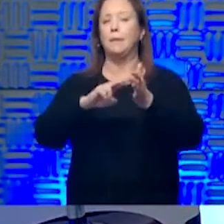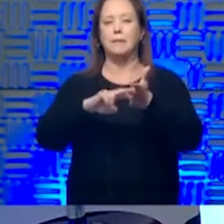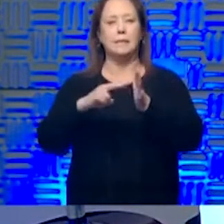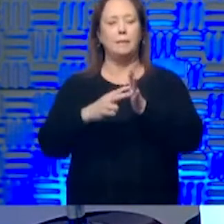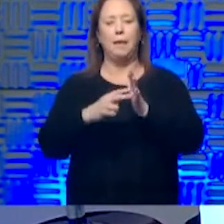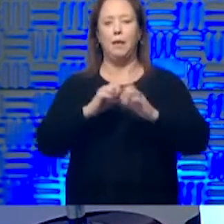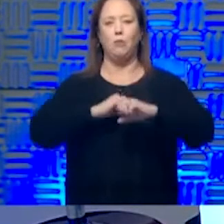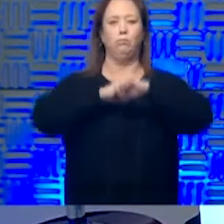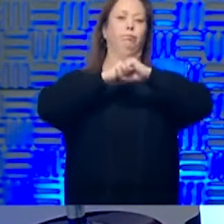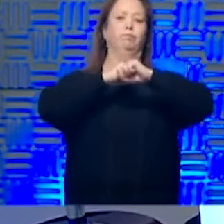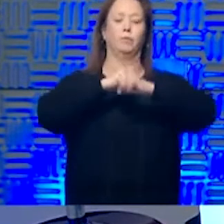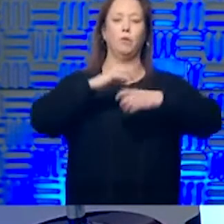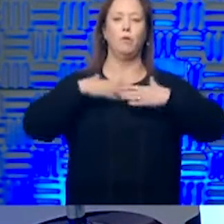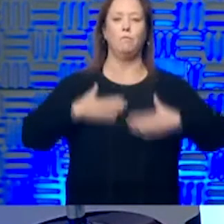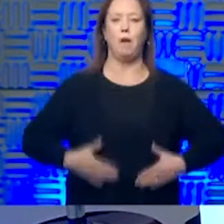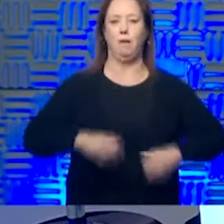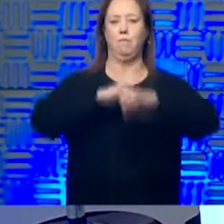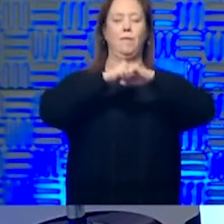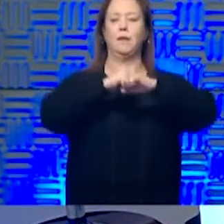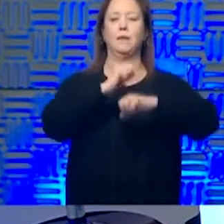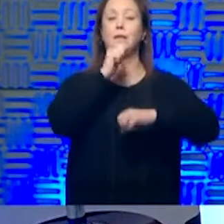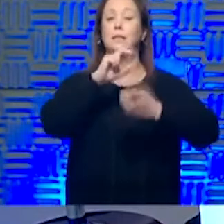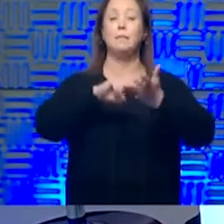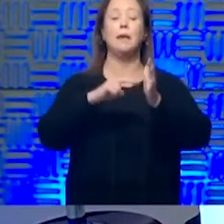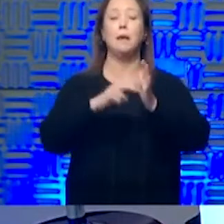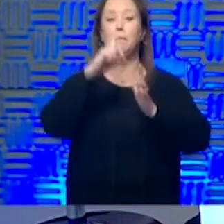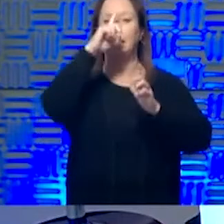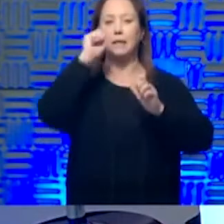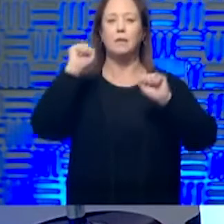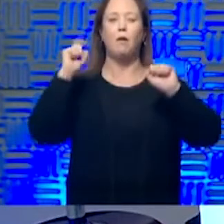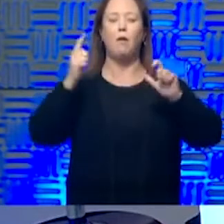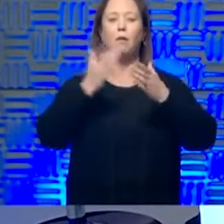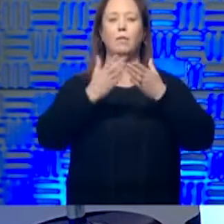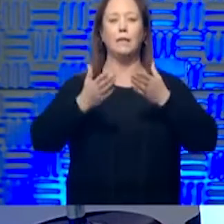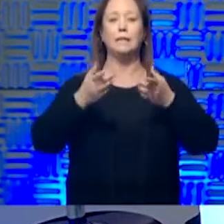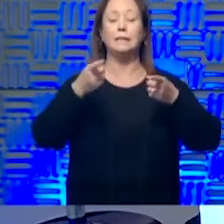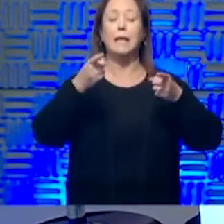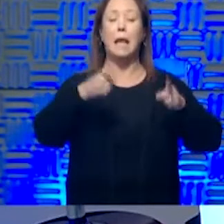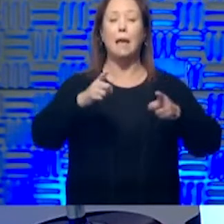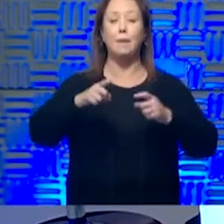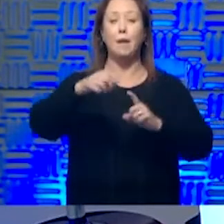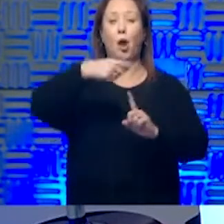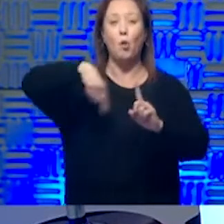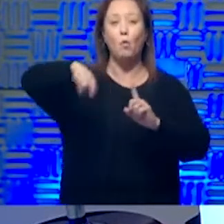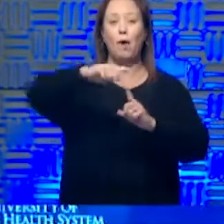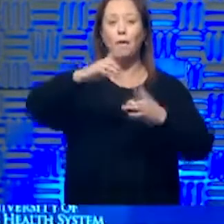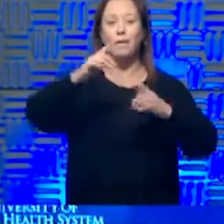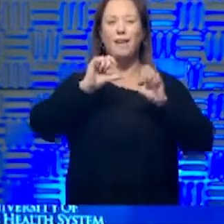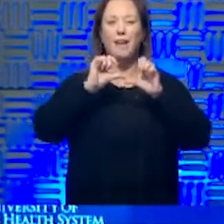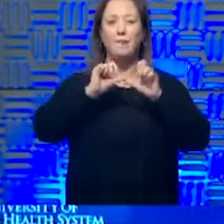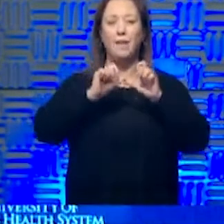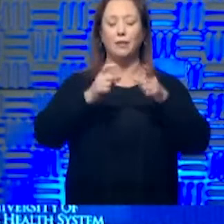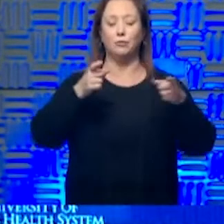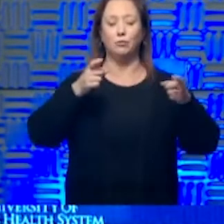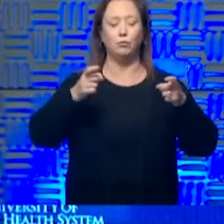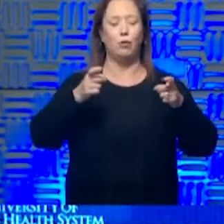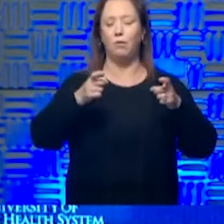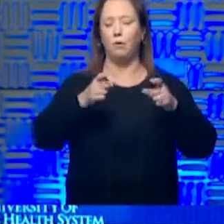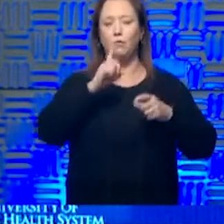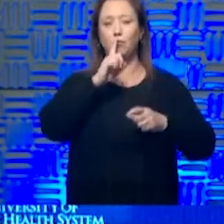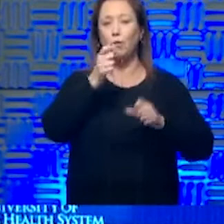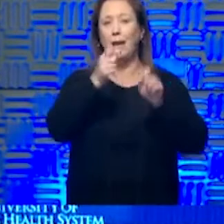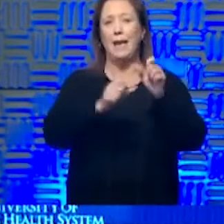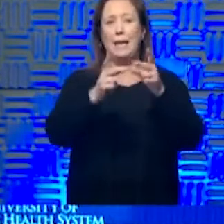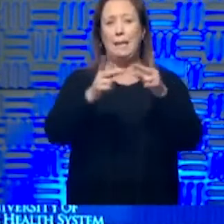immune to it or that will protect you, because all the things that operate around infection control are true wherever you go.